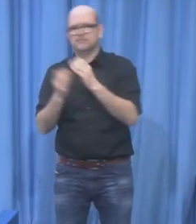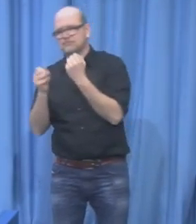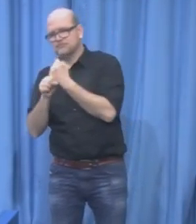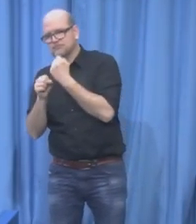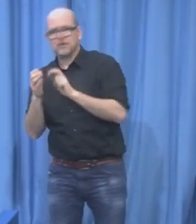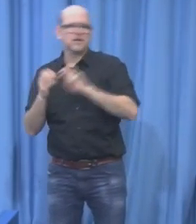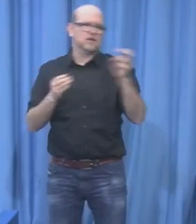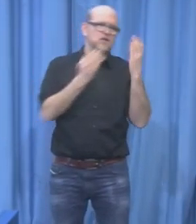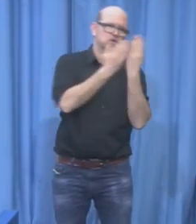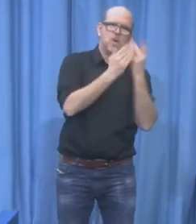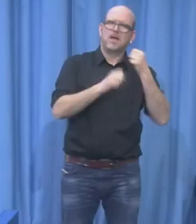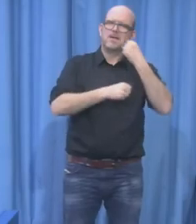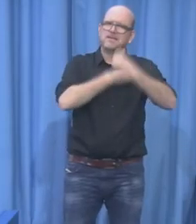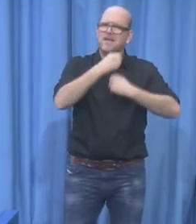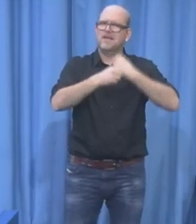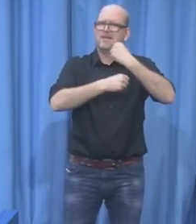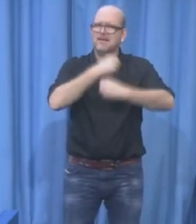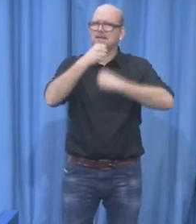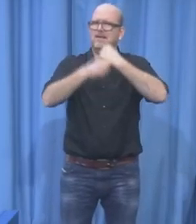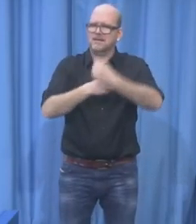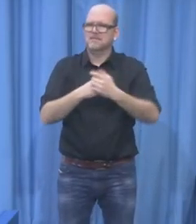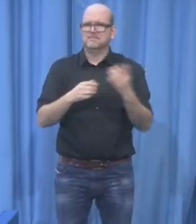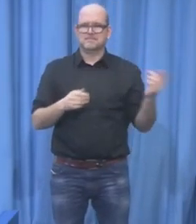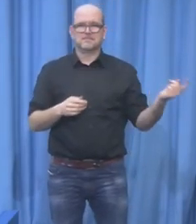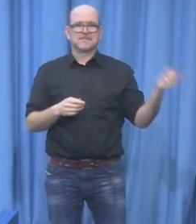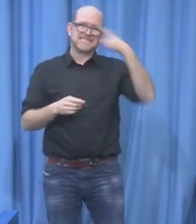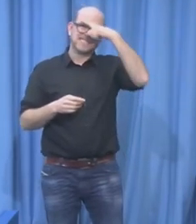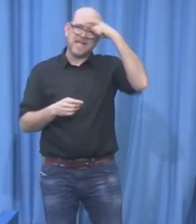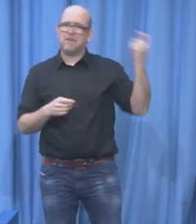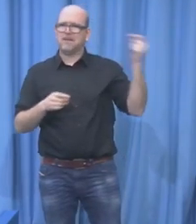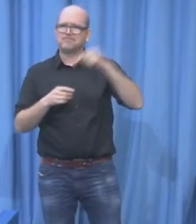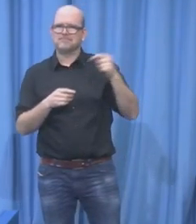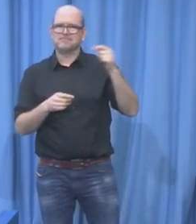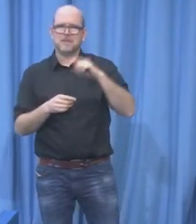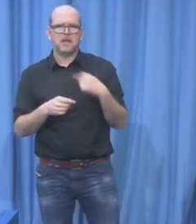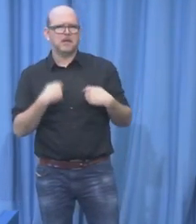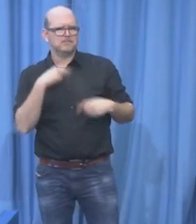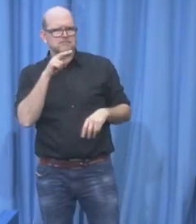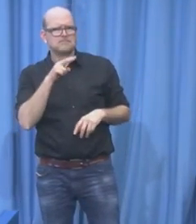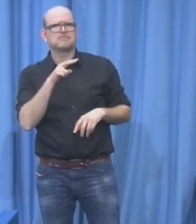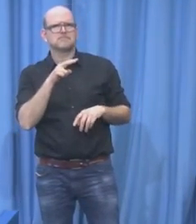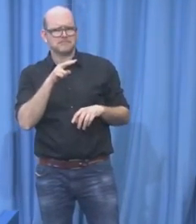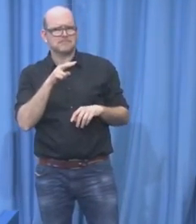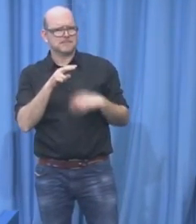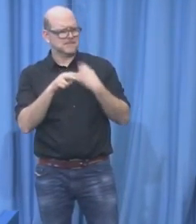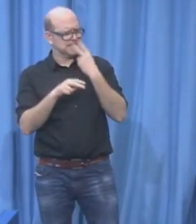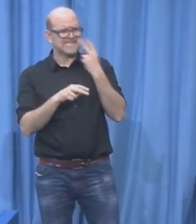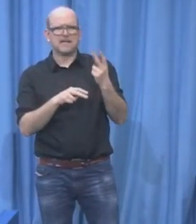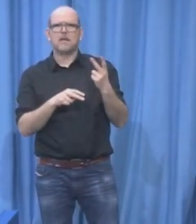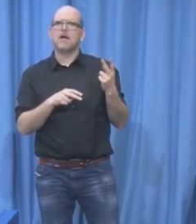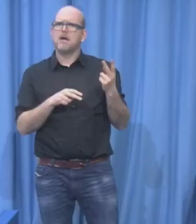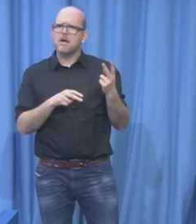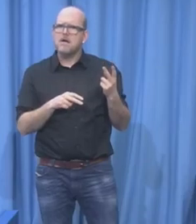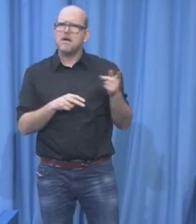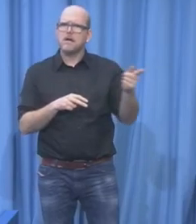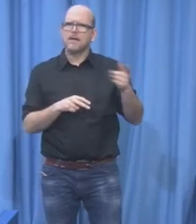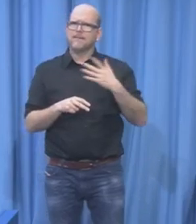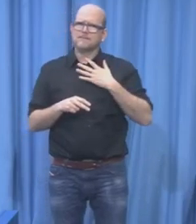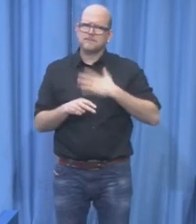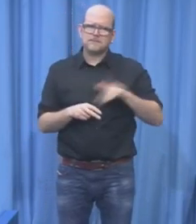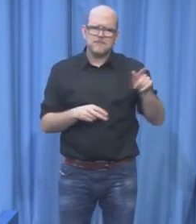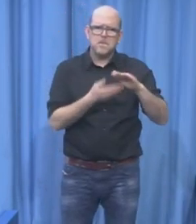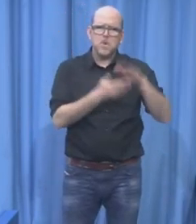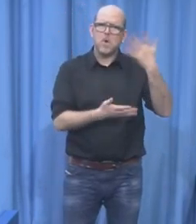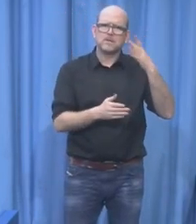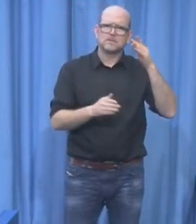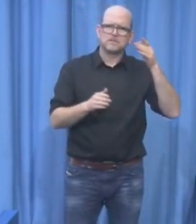post-secondary education and get a degree to work with children in a daycare. So while she was in college, she came back to